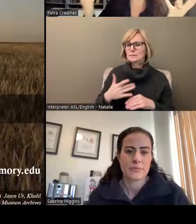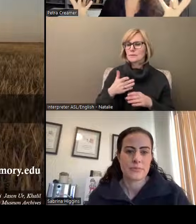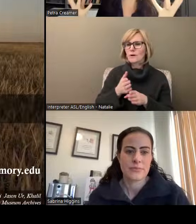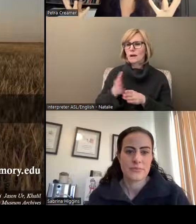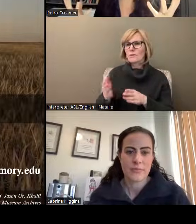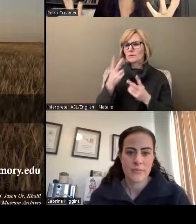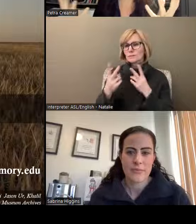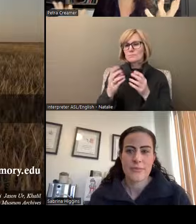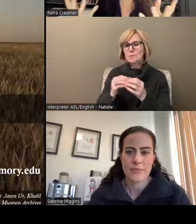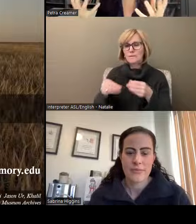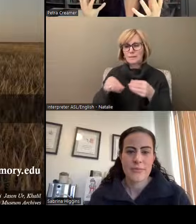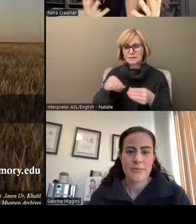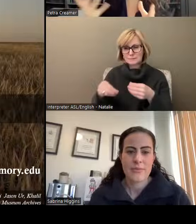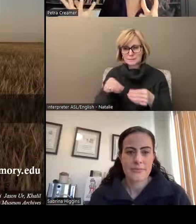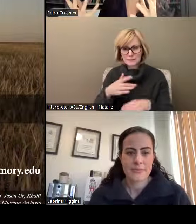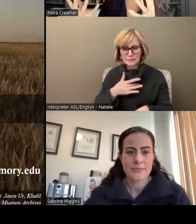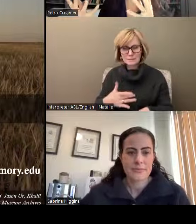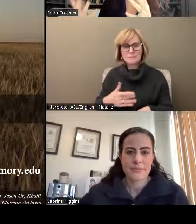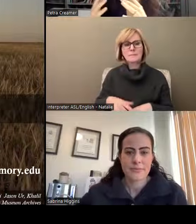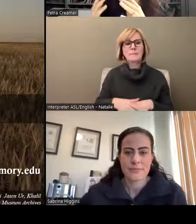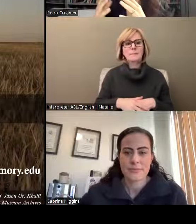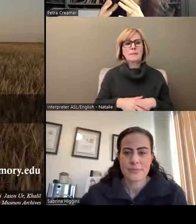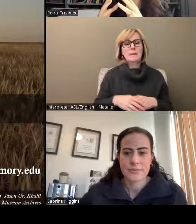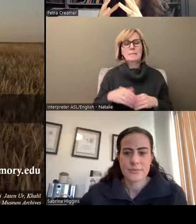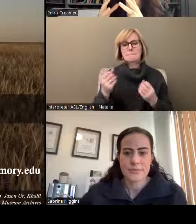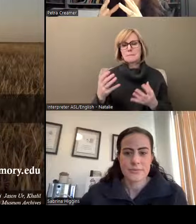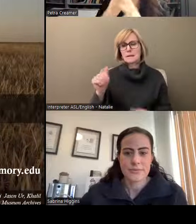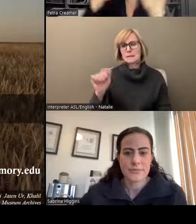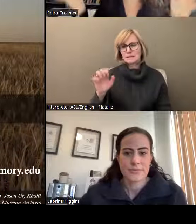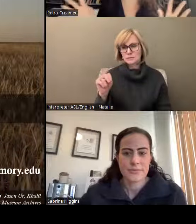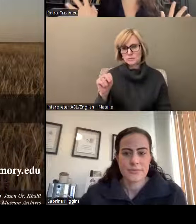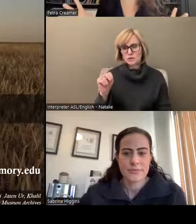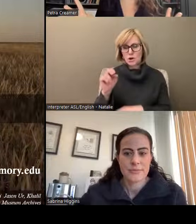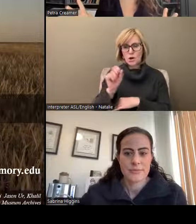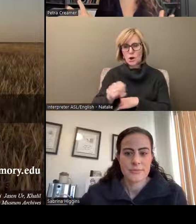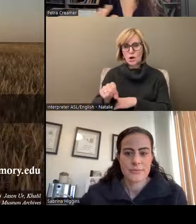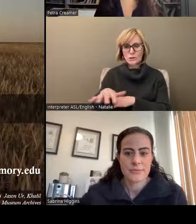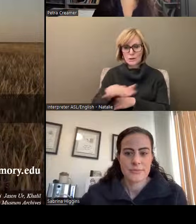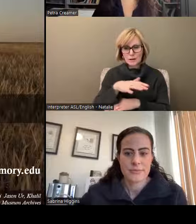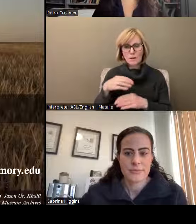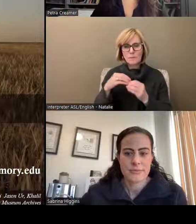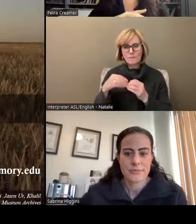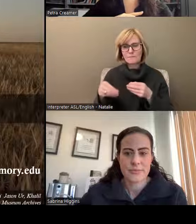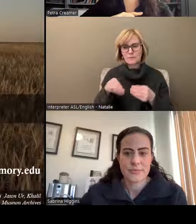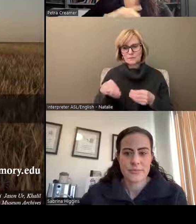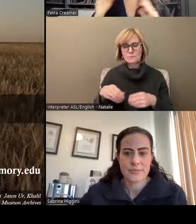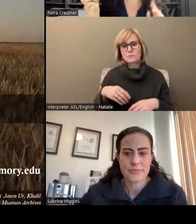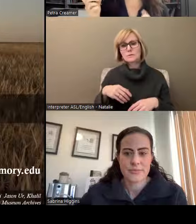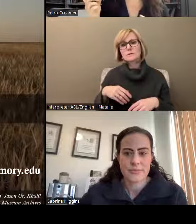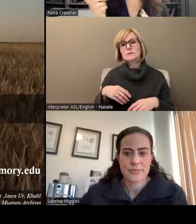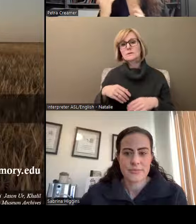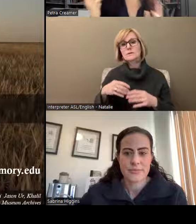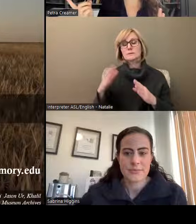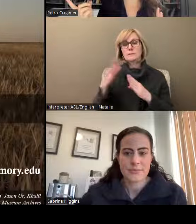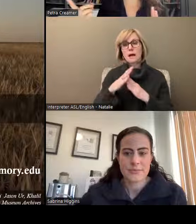more flexibility, I would say, in a lot of the Assyrians' conquered areas. Pretty much the number